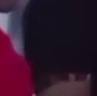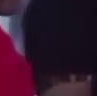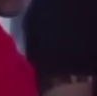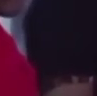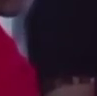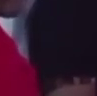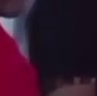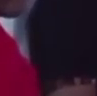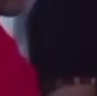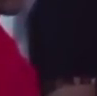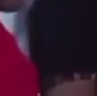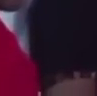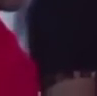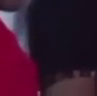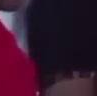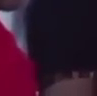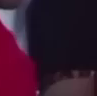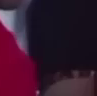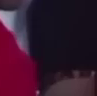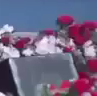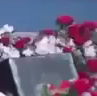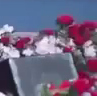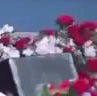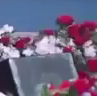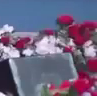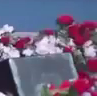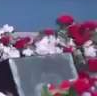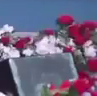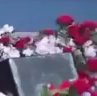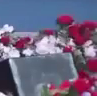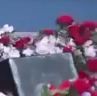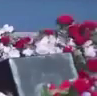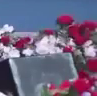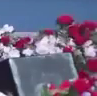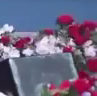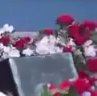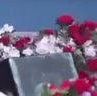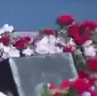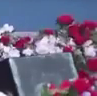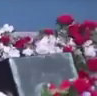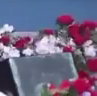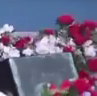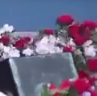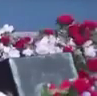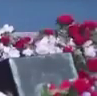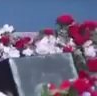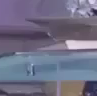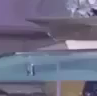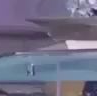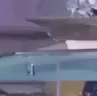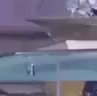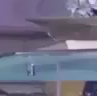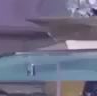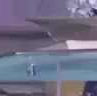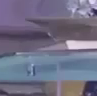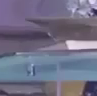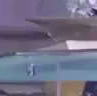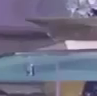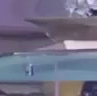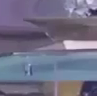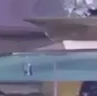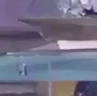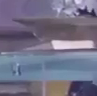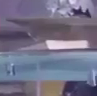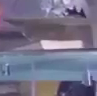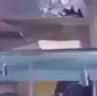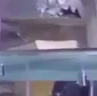Word. The boundary of God's commitment to the believer is His Word. He cannot act